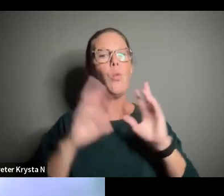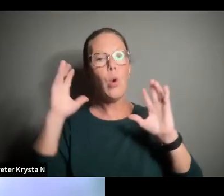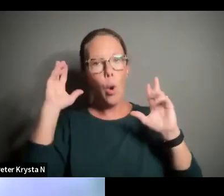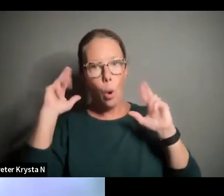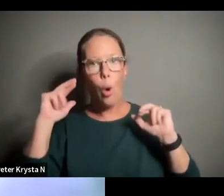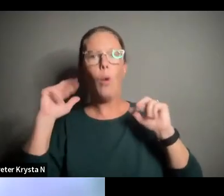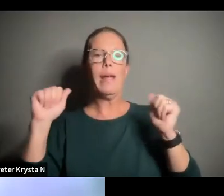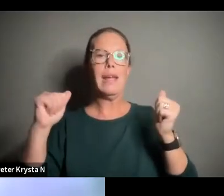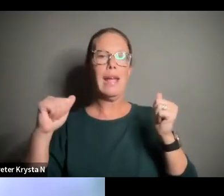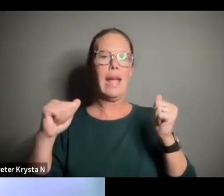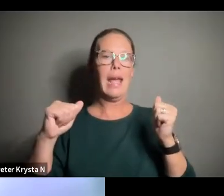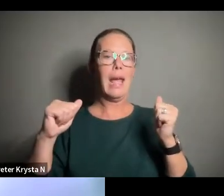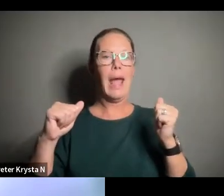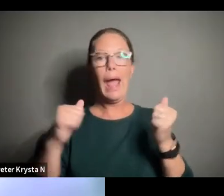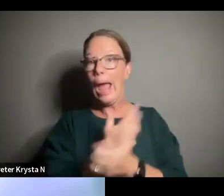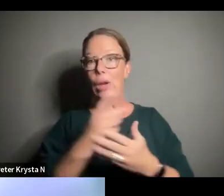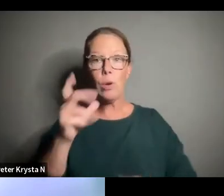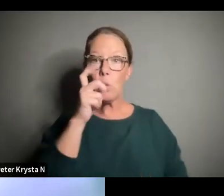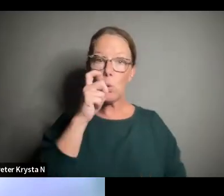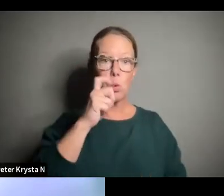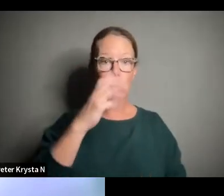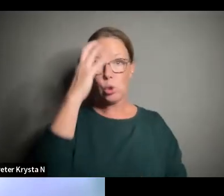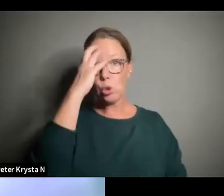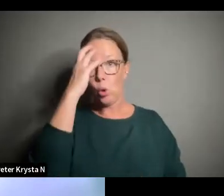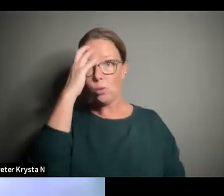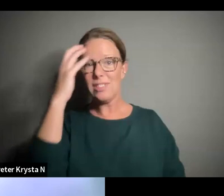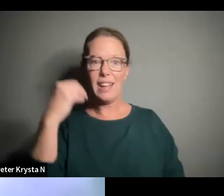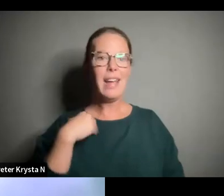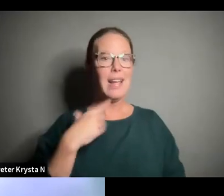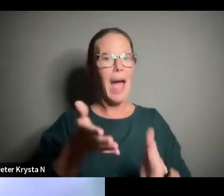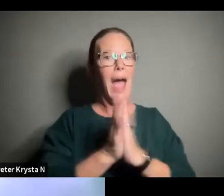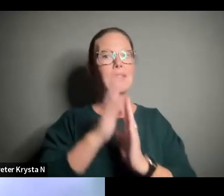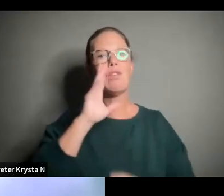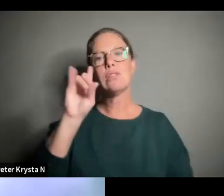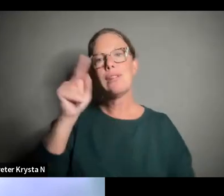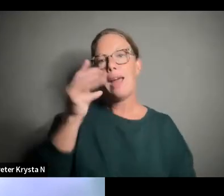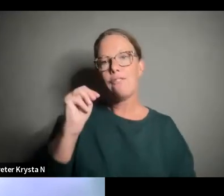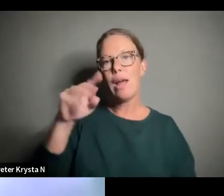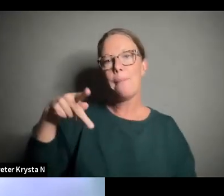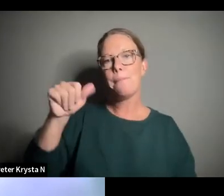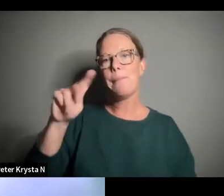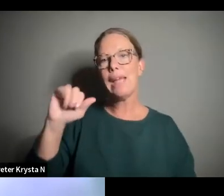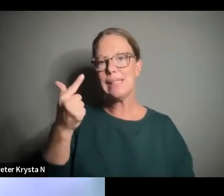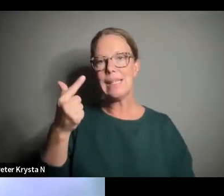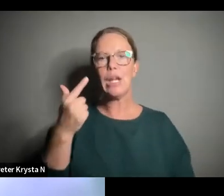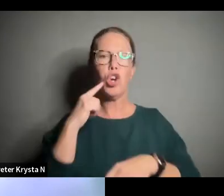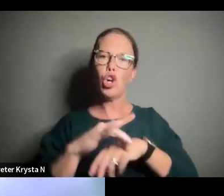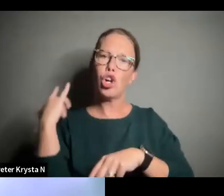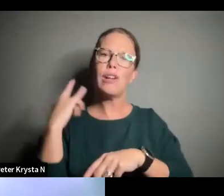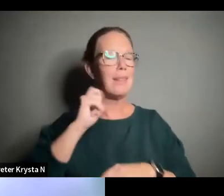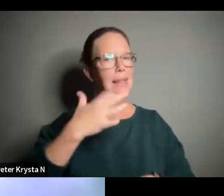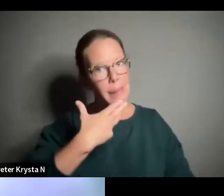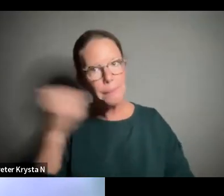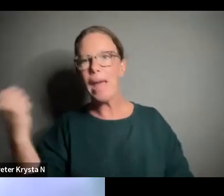cord injury in the future. If you know somebody that has, they should just ask for diaphragm pacing early, because that's the best way to get you off